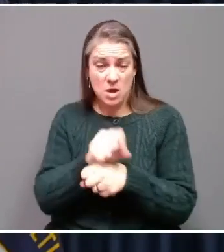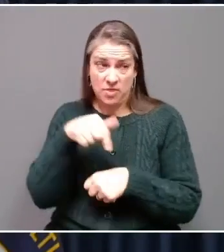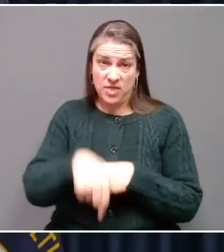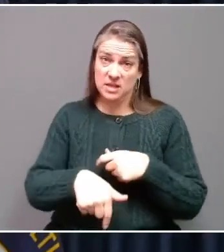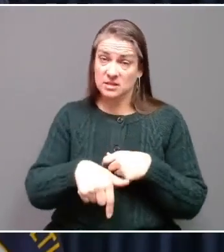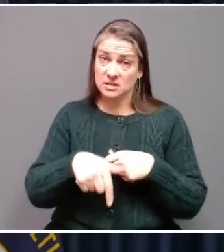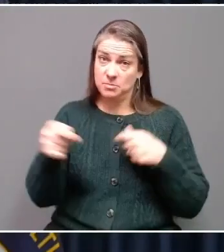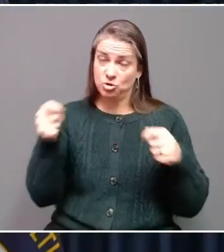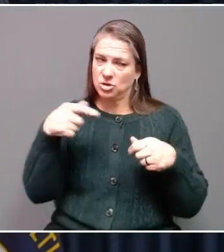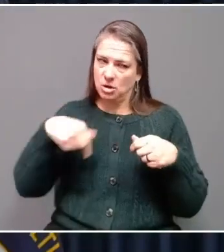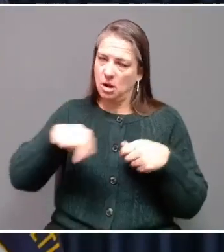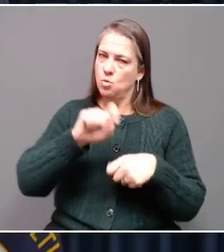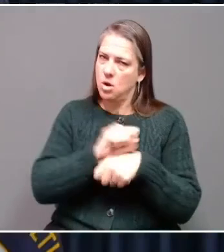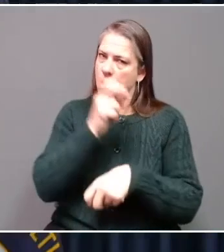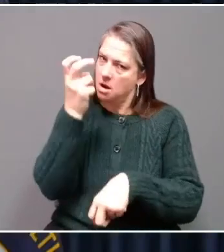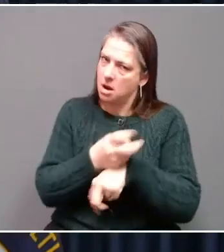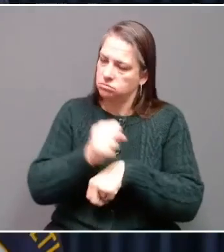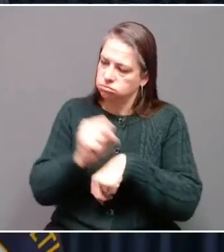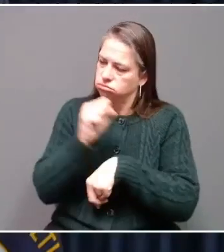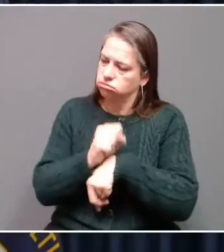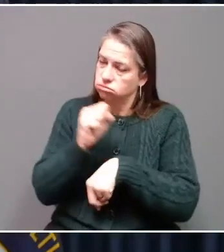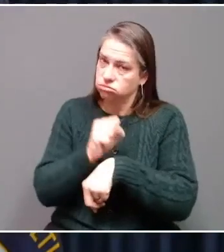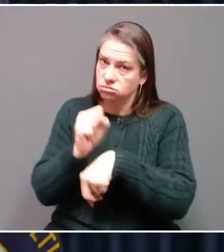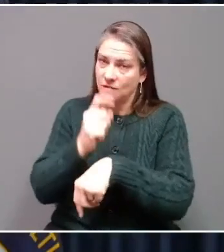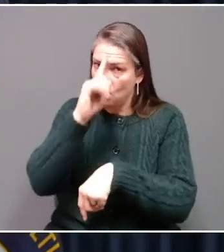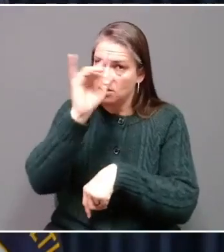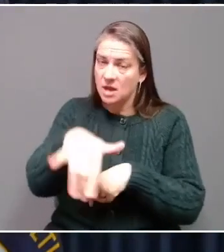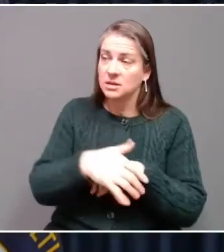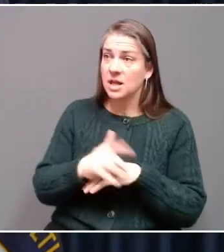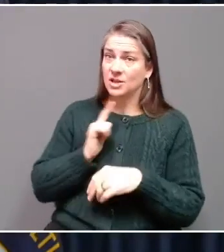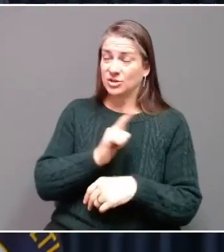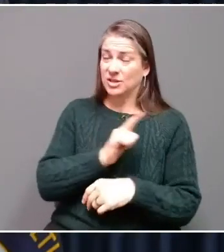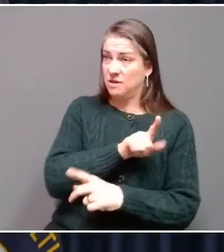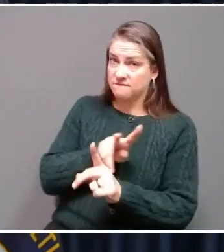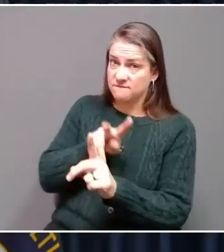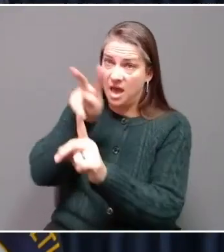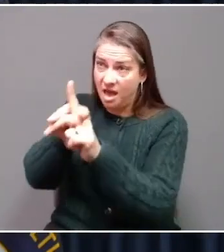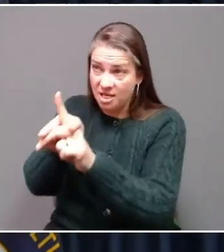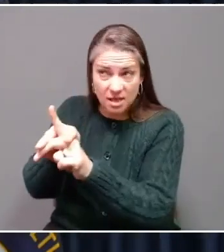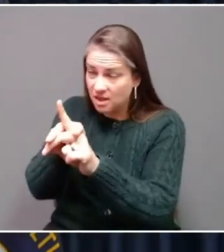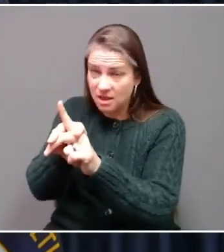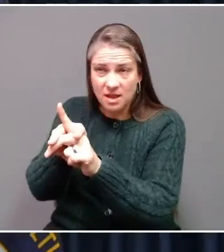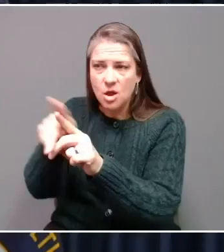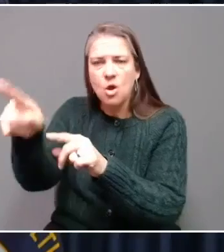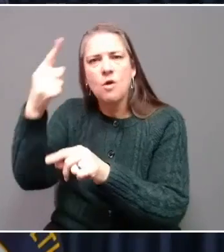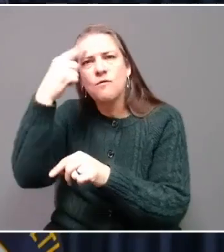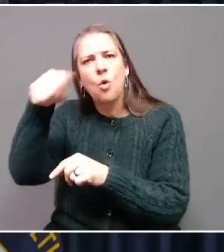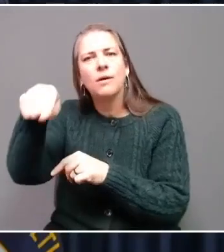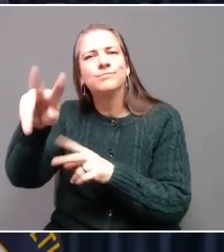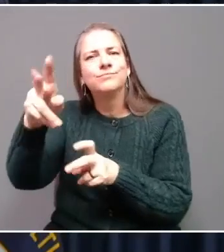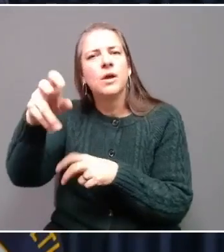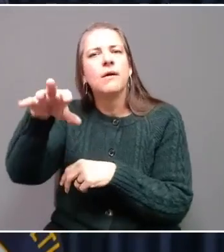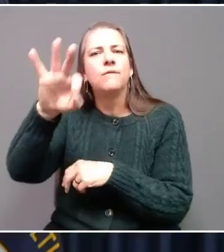hard on it. When original legislation was being considered and filed, it only really was tailored towards Florida and the